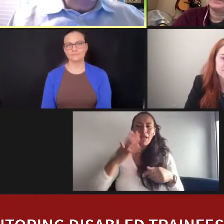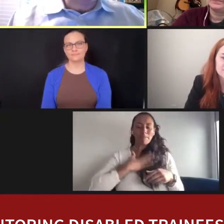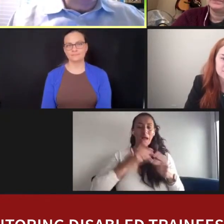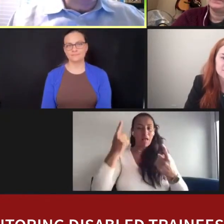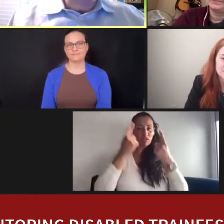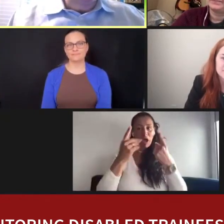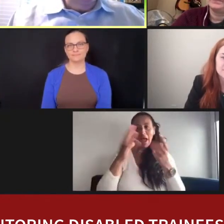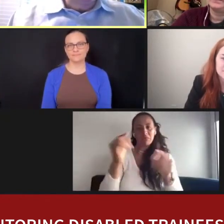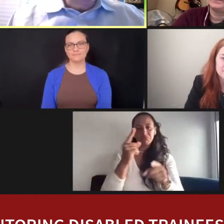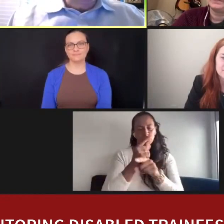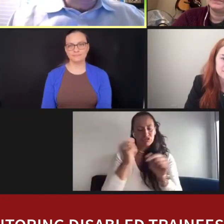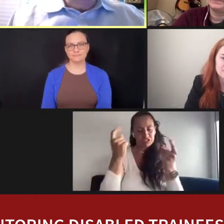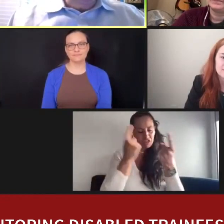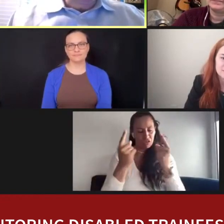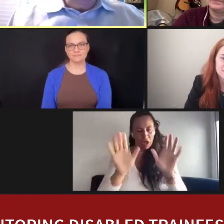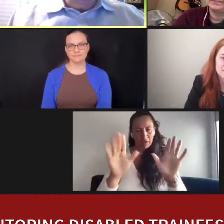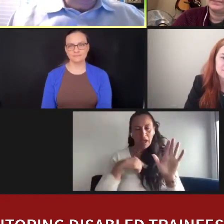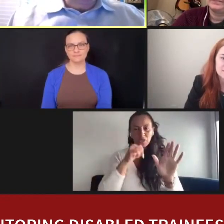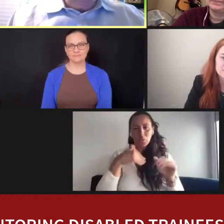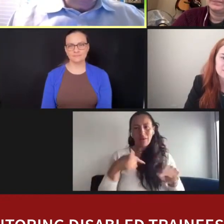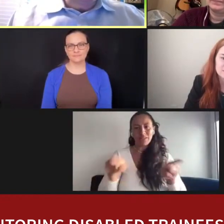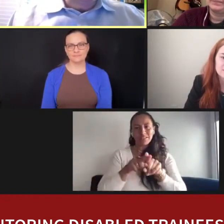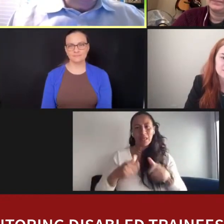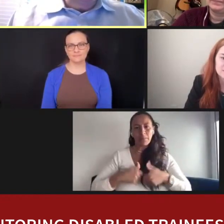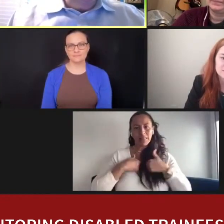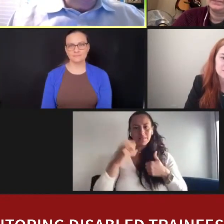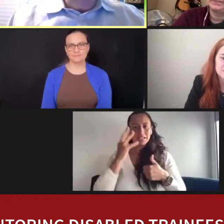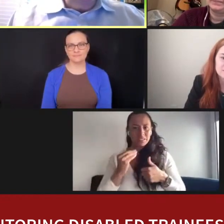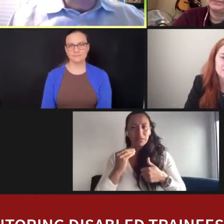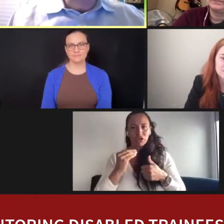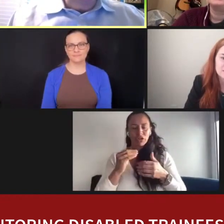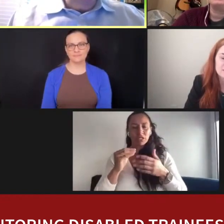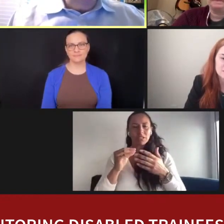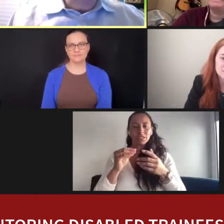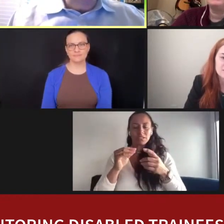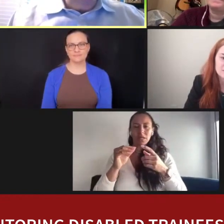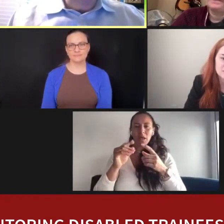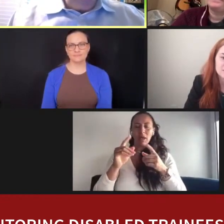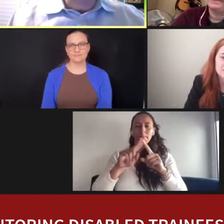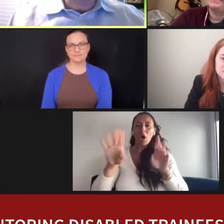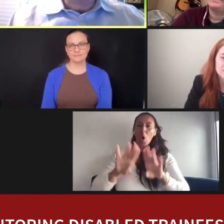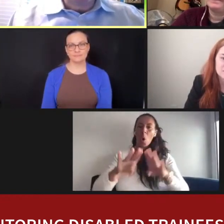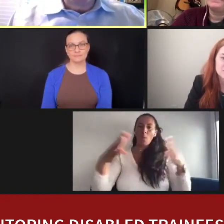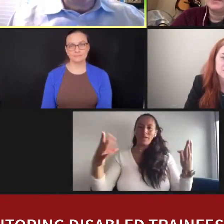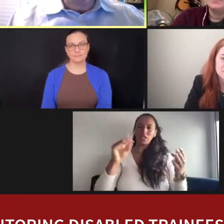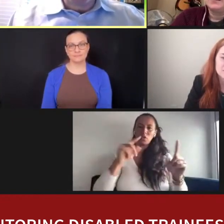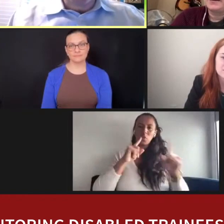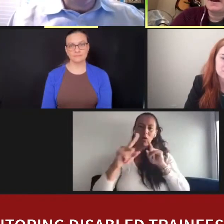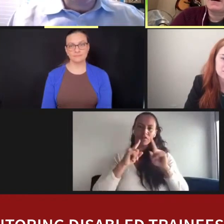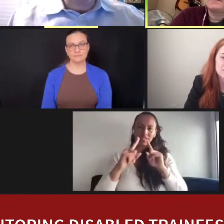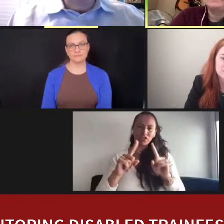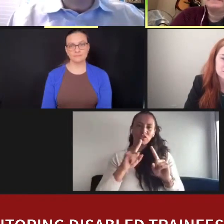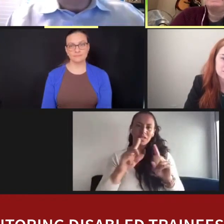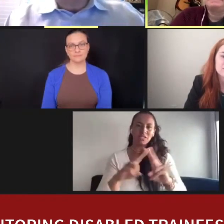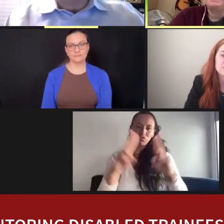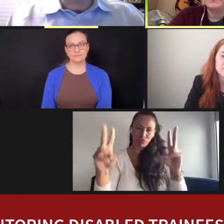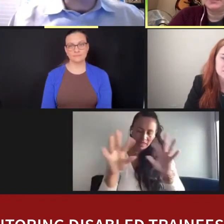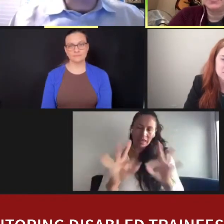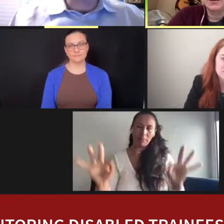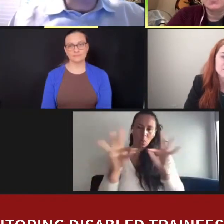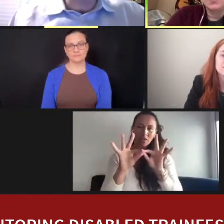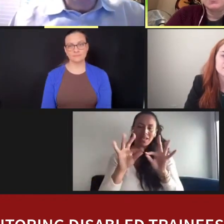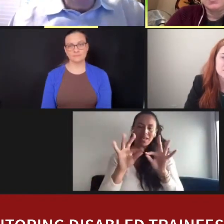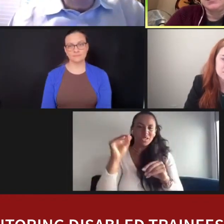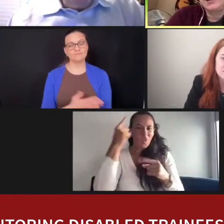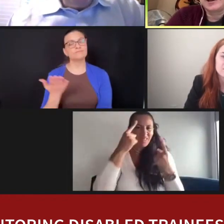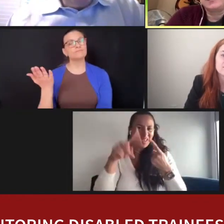thought because I don't have the same lived experience, is that even openness to conversation would also be really important. I don't know what to think about that.